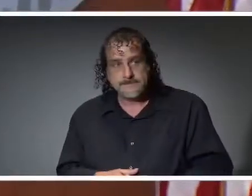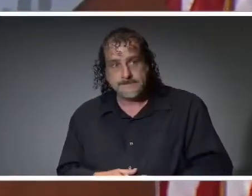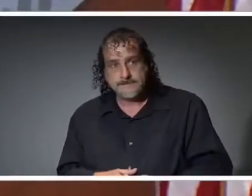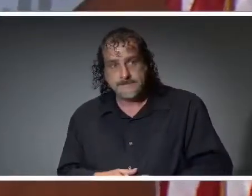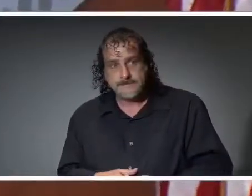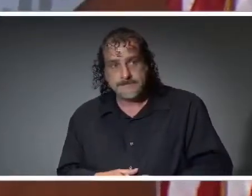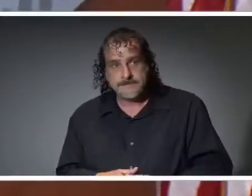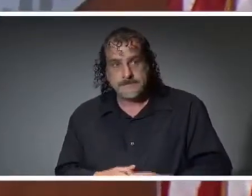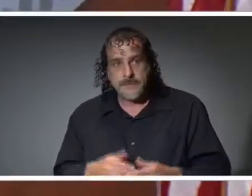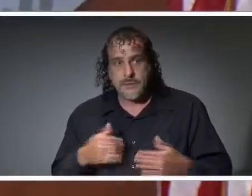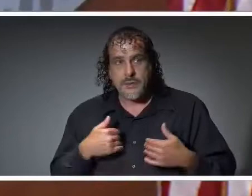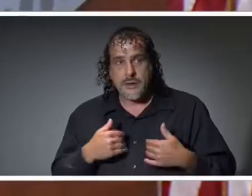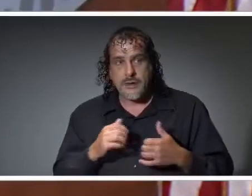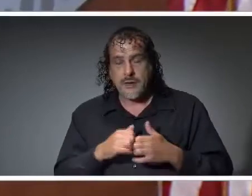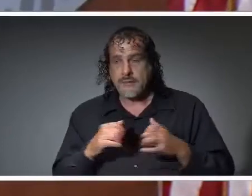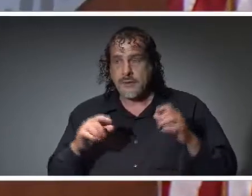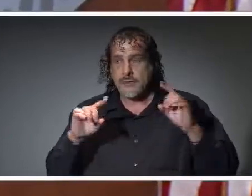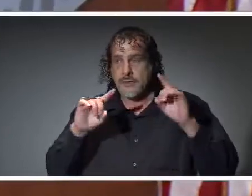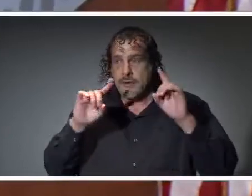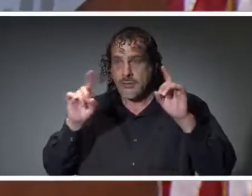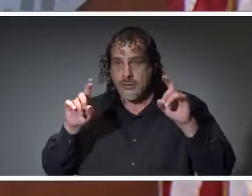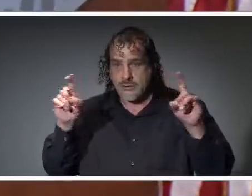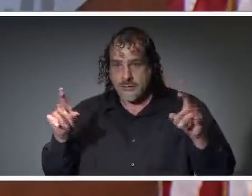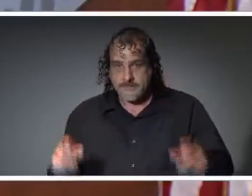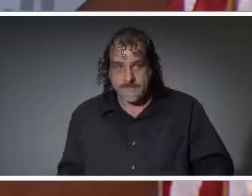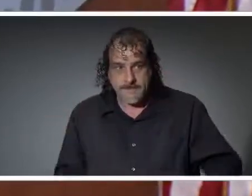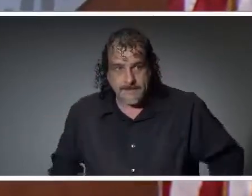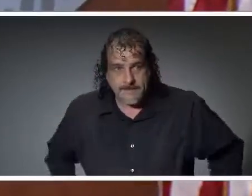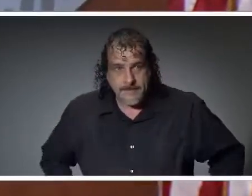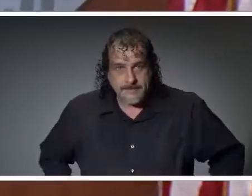give an update on COVID.